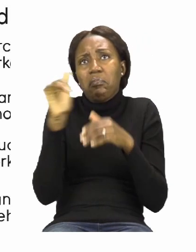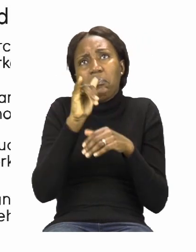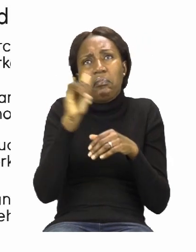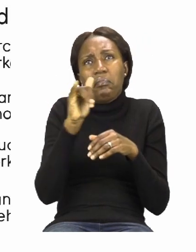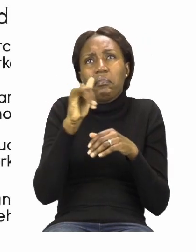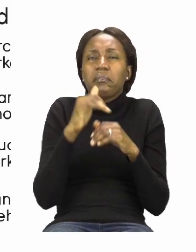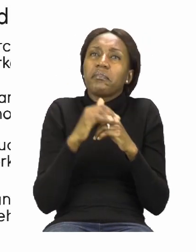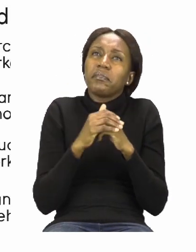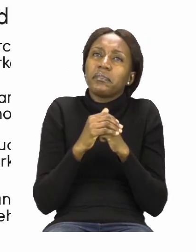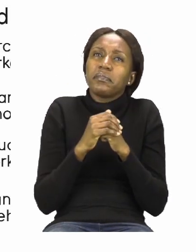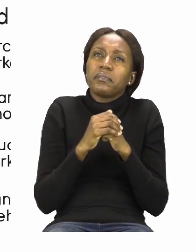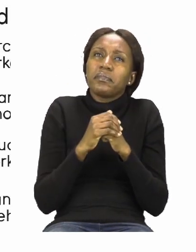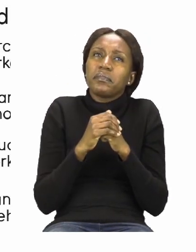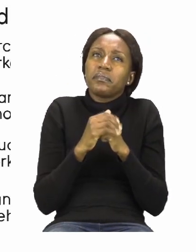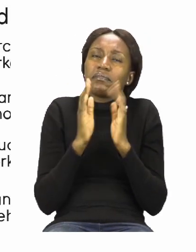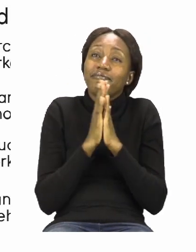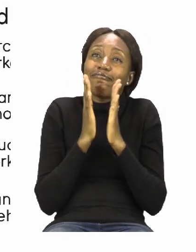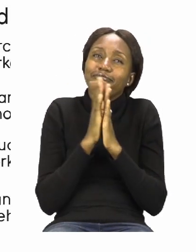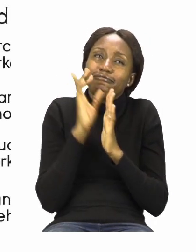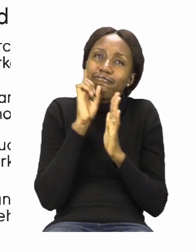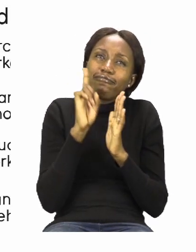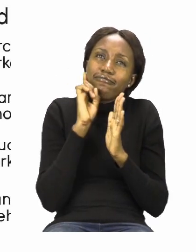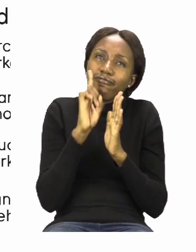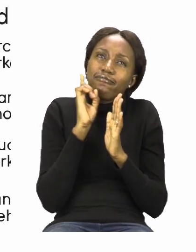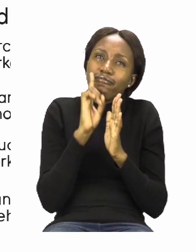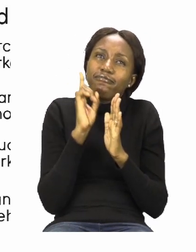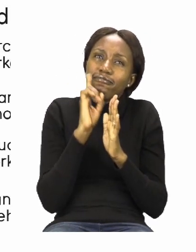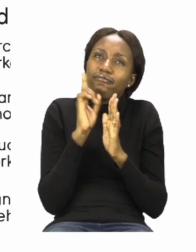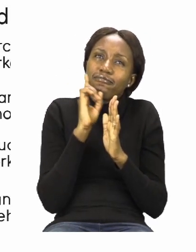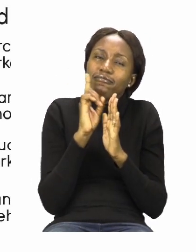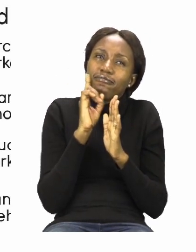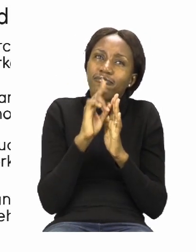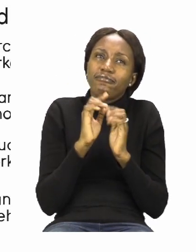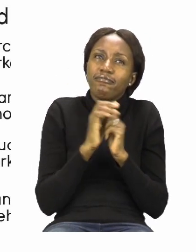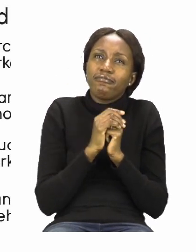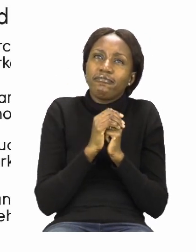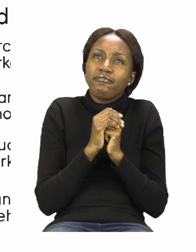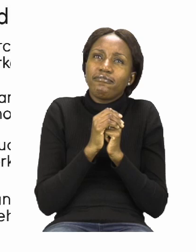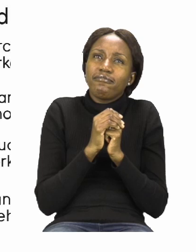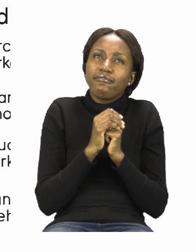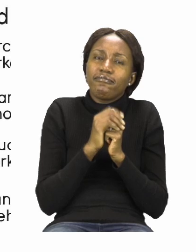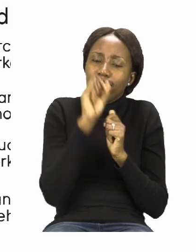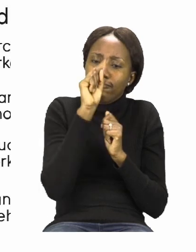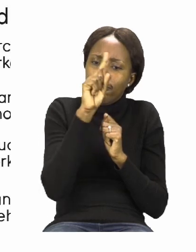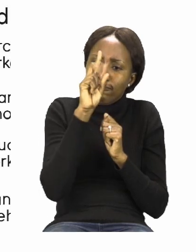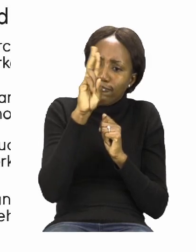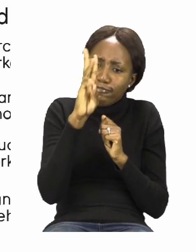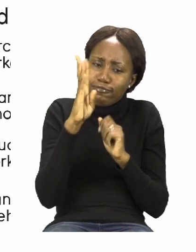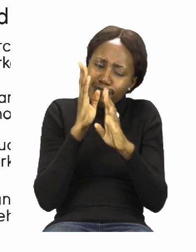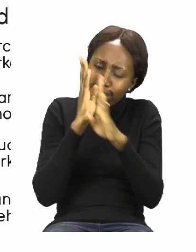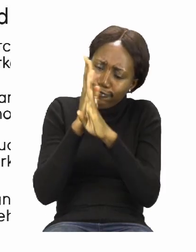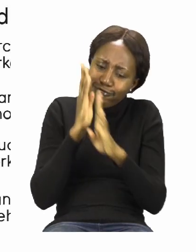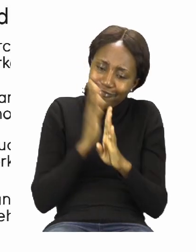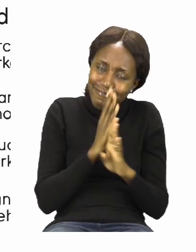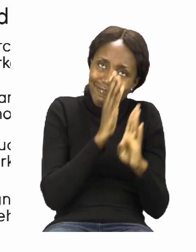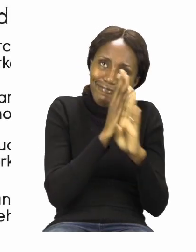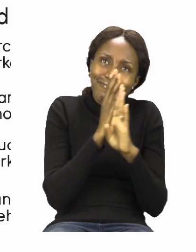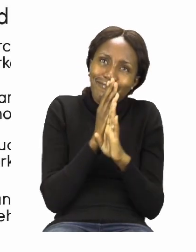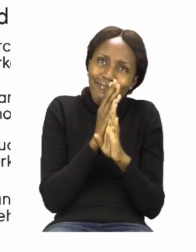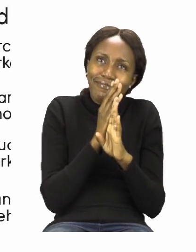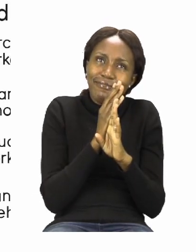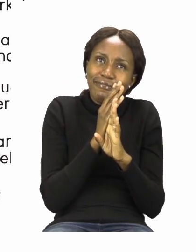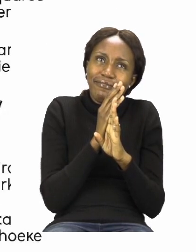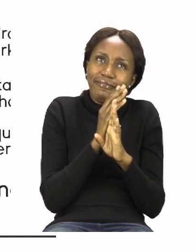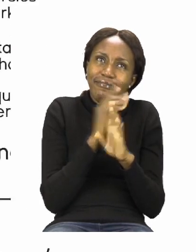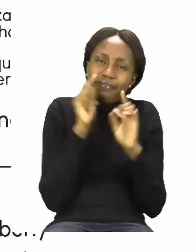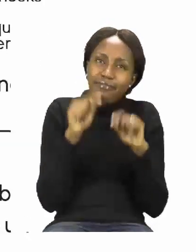So boys and girls, be very careful with our dear friend here and make sure you count the correct ones. Now let's